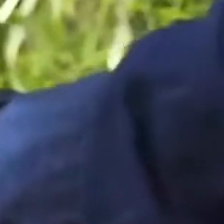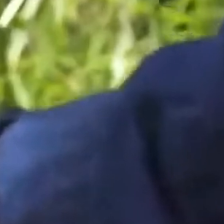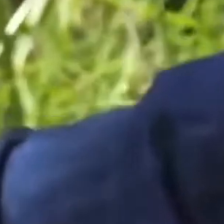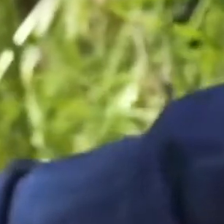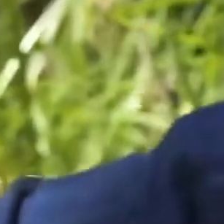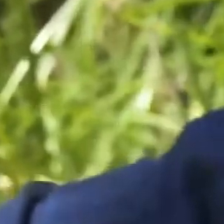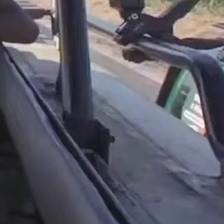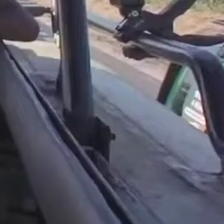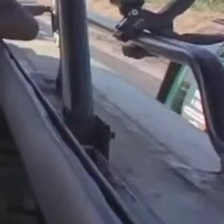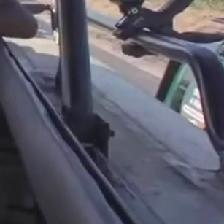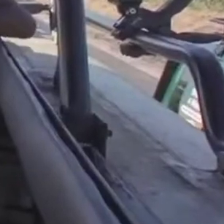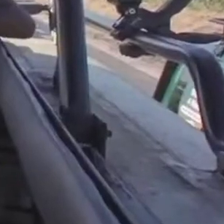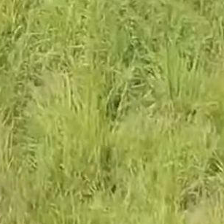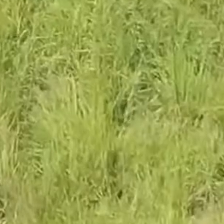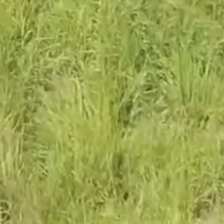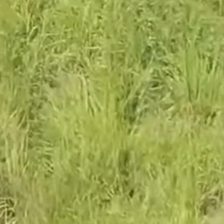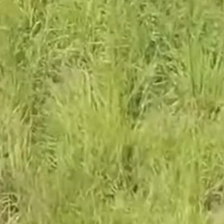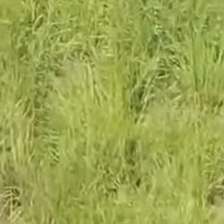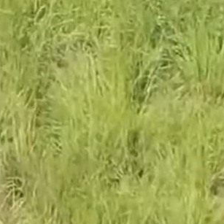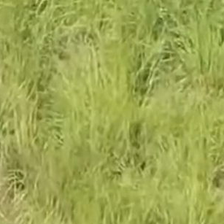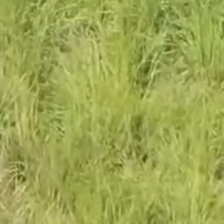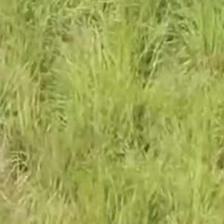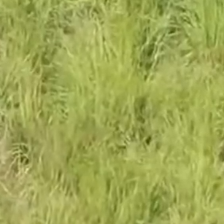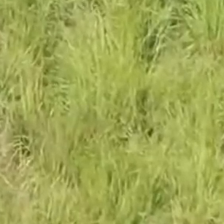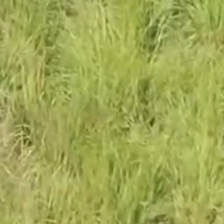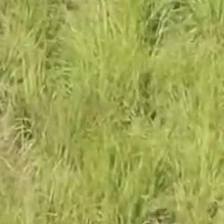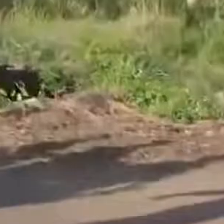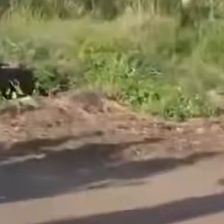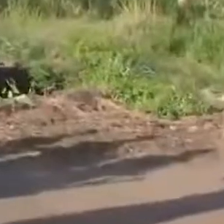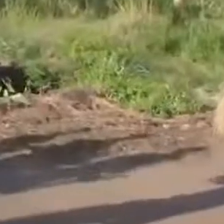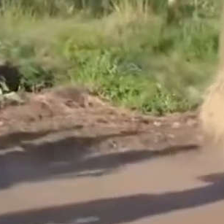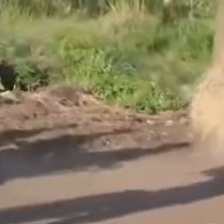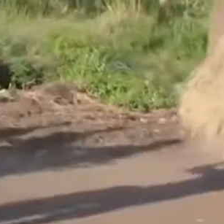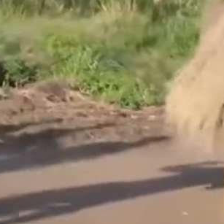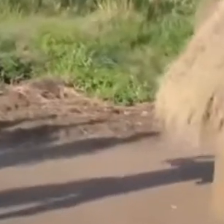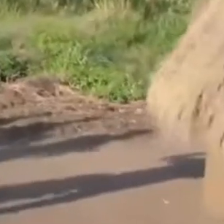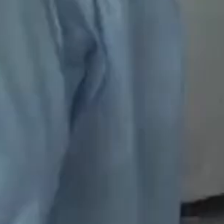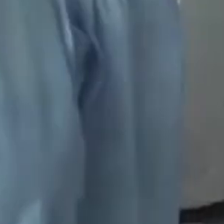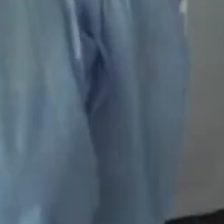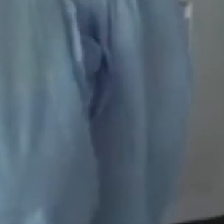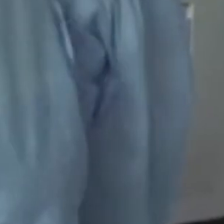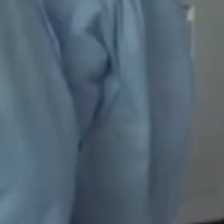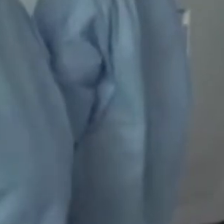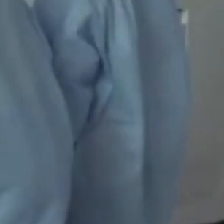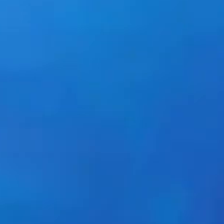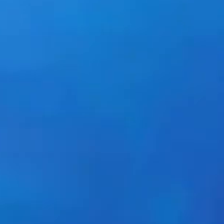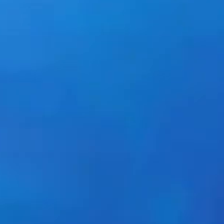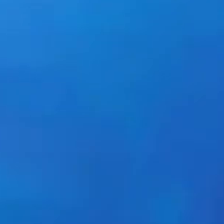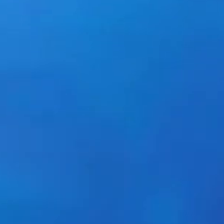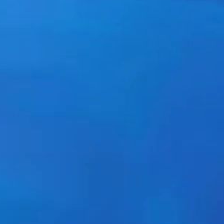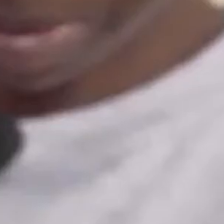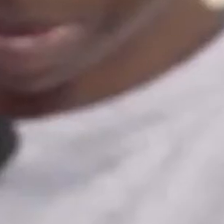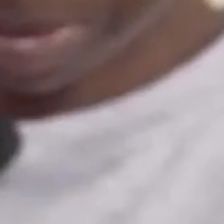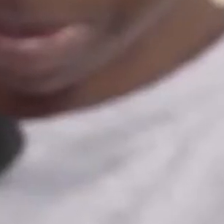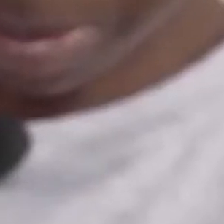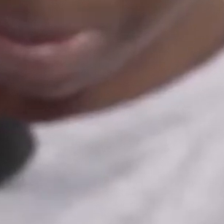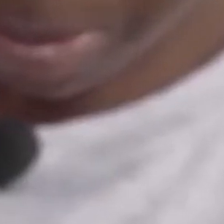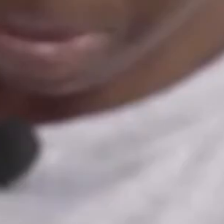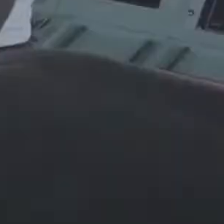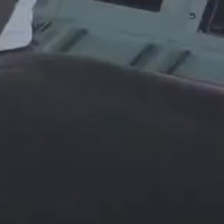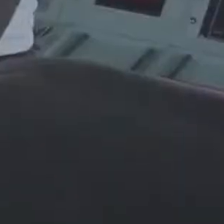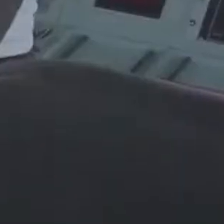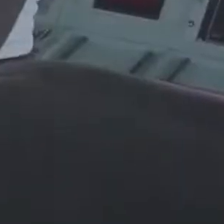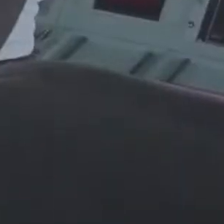Adventures across the African continent. See breathtaking wildlife, stunning landscapes, and out of this world technologies.